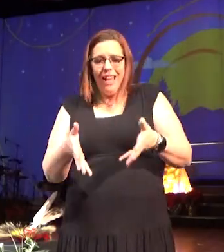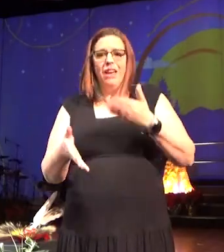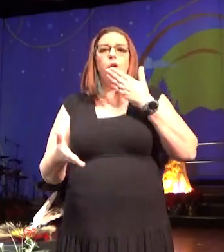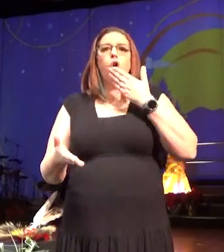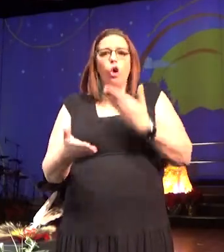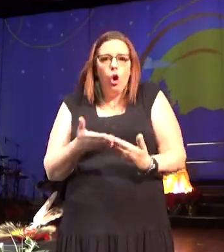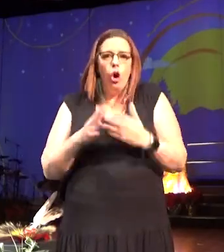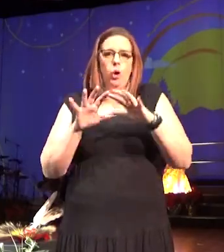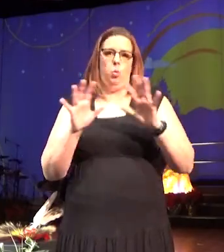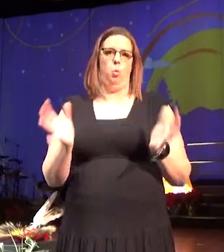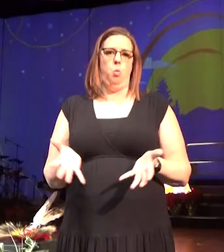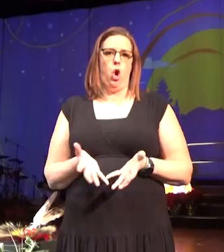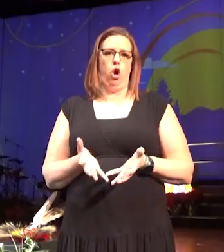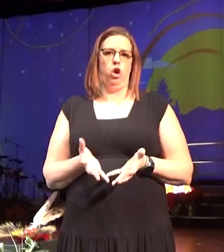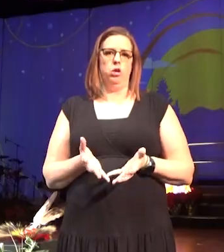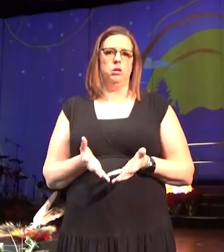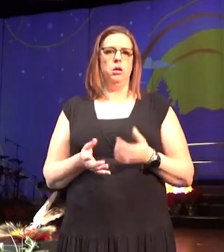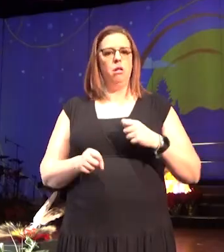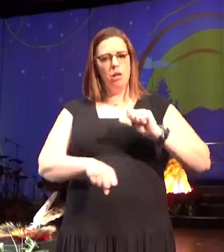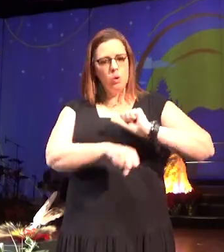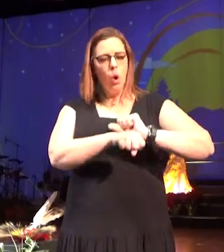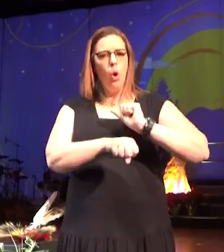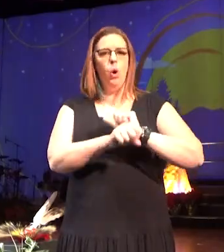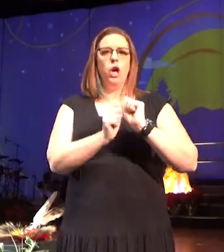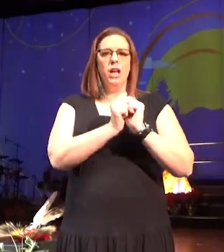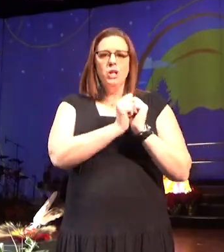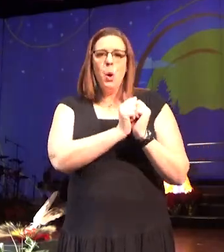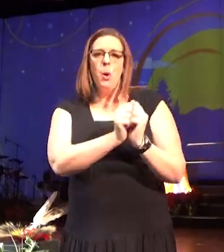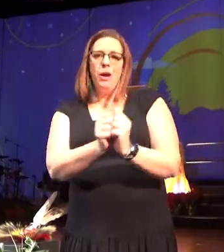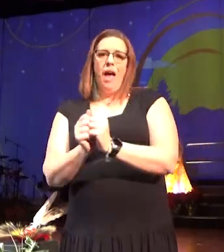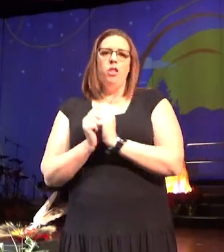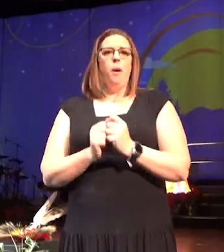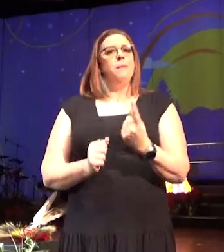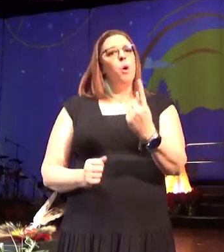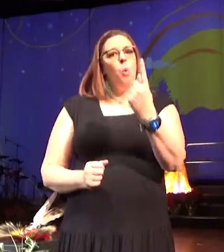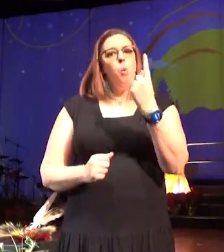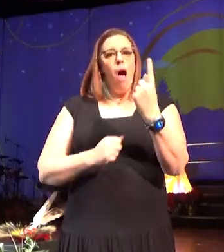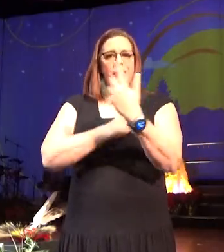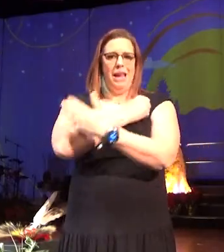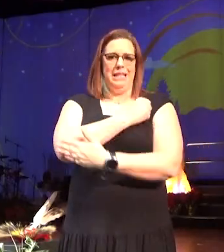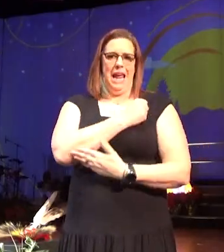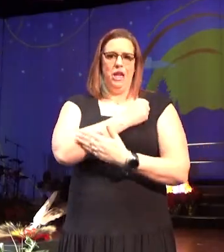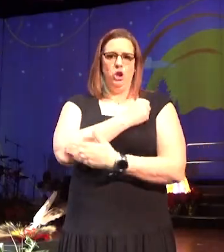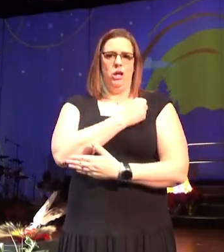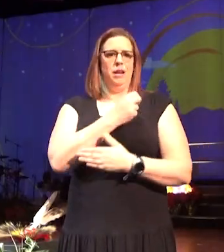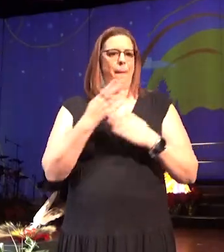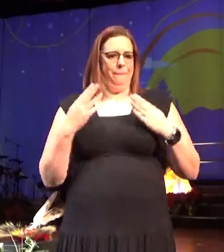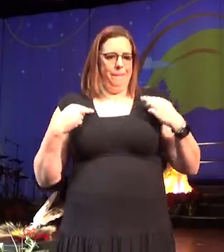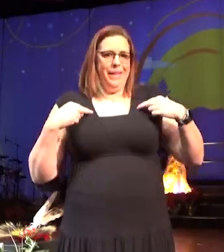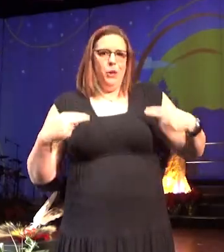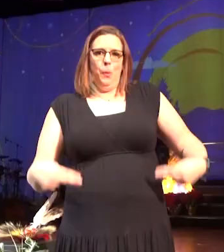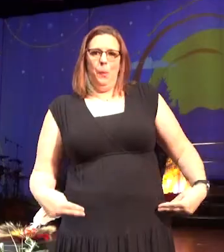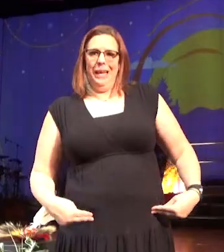them. Let's work together and be one nation. Be human beings.